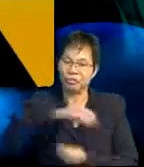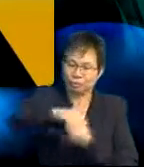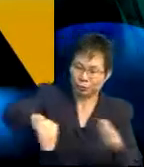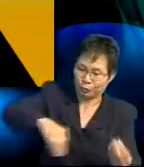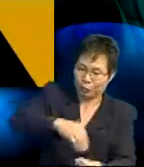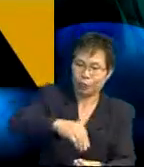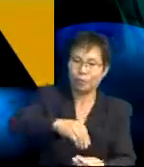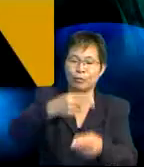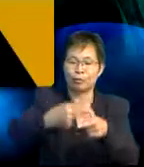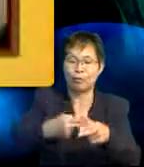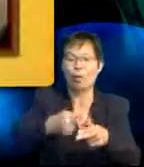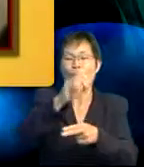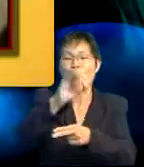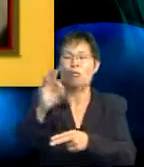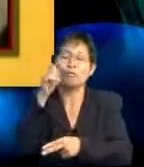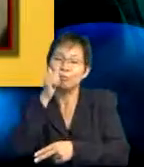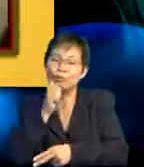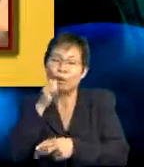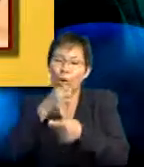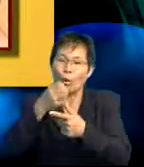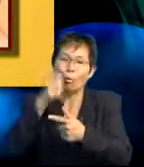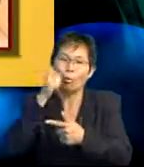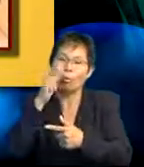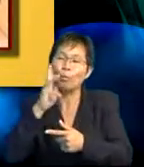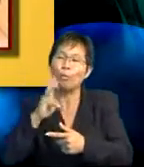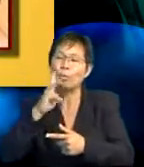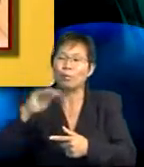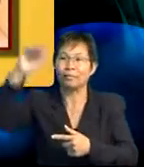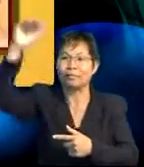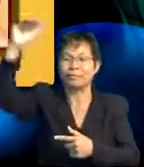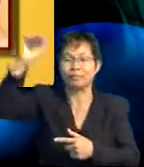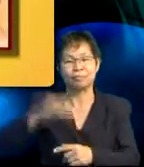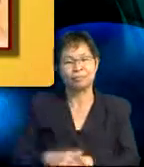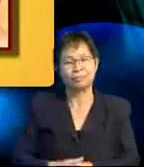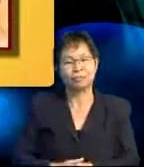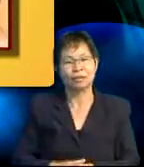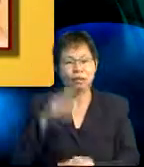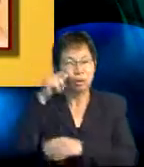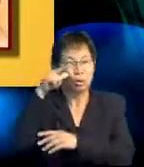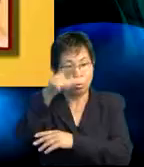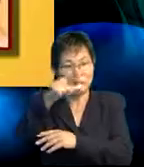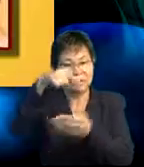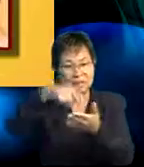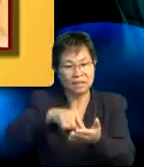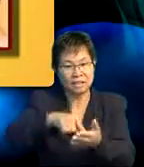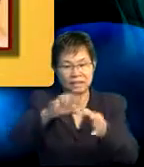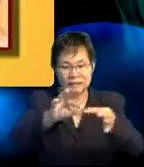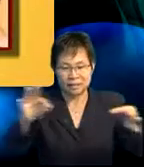to replace the name of a girl or a woman. Look at